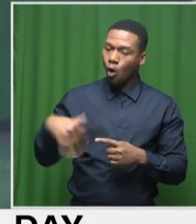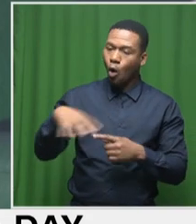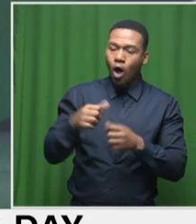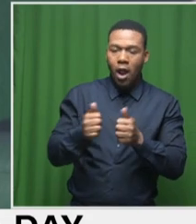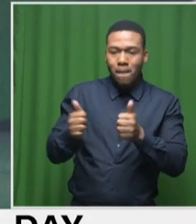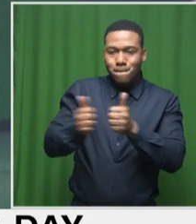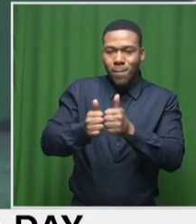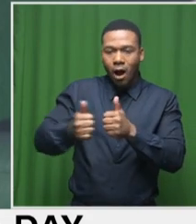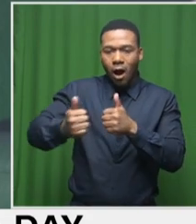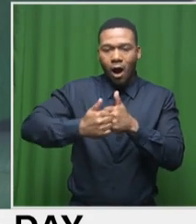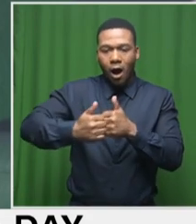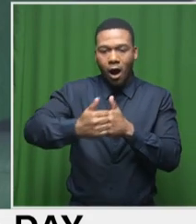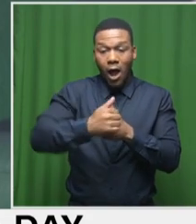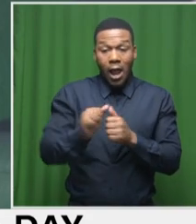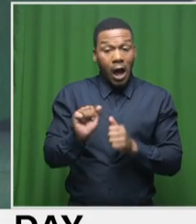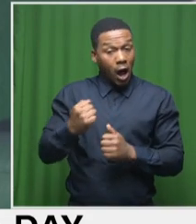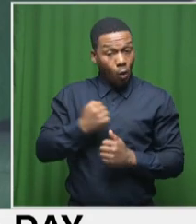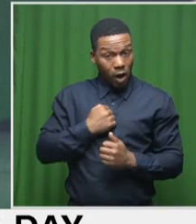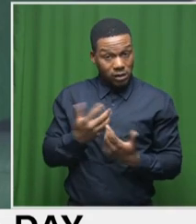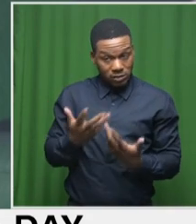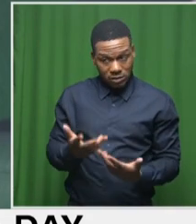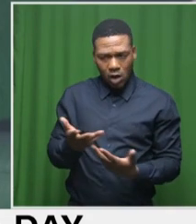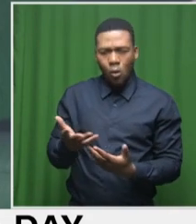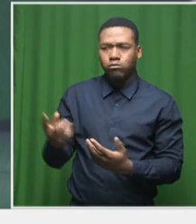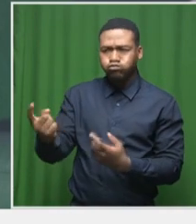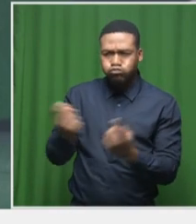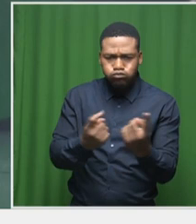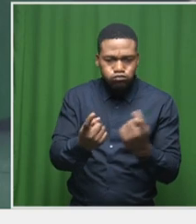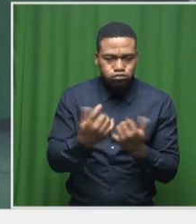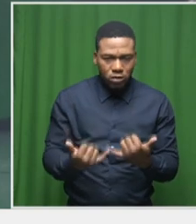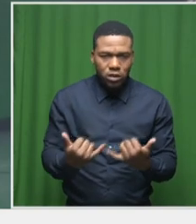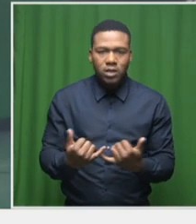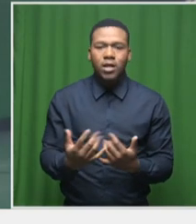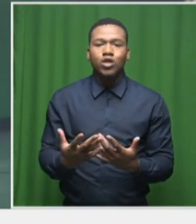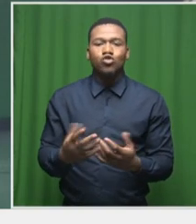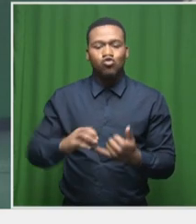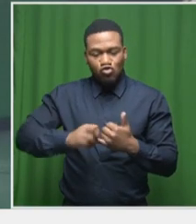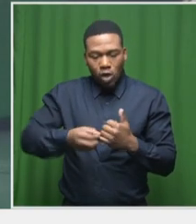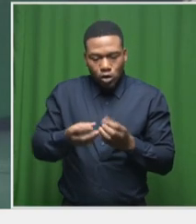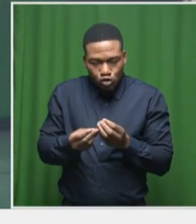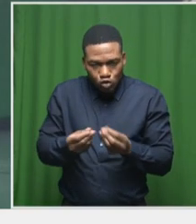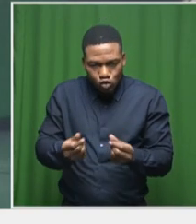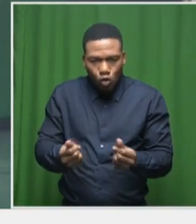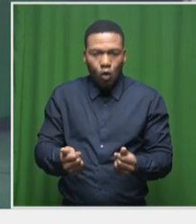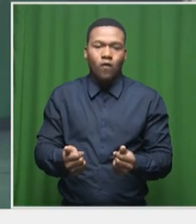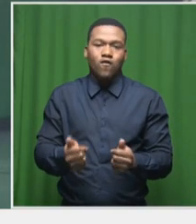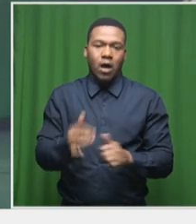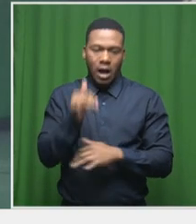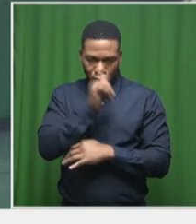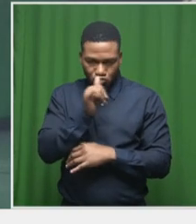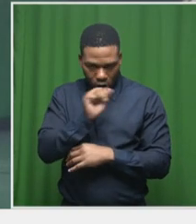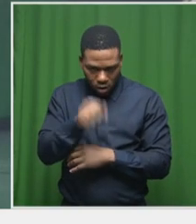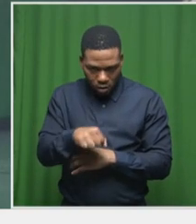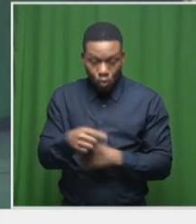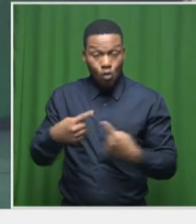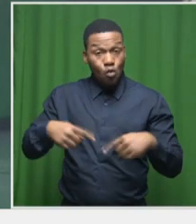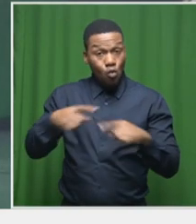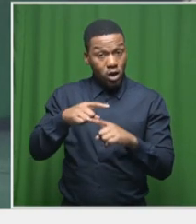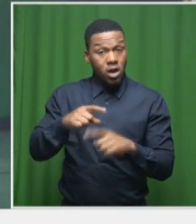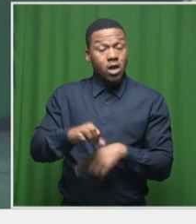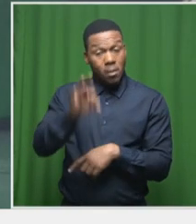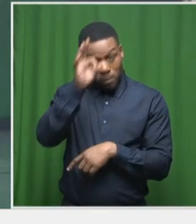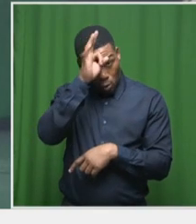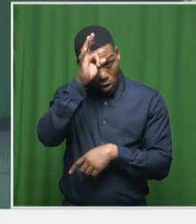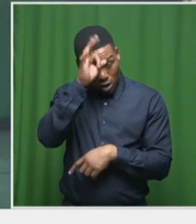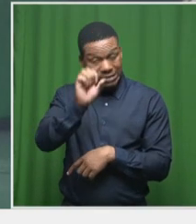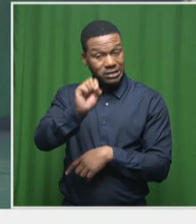today to deal with the issues of crime, we as the province and the South African Police Service, we came to realize that crime is